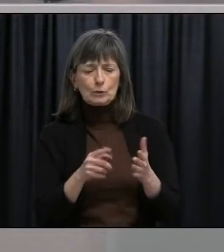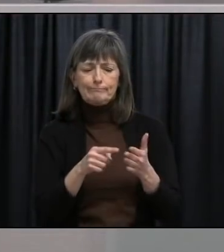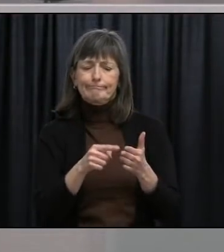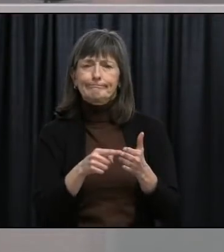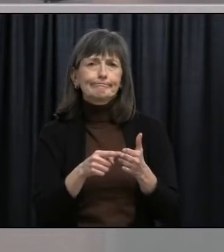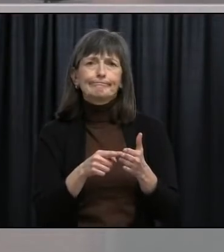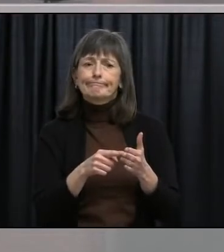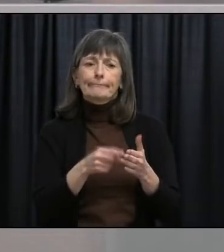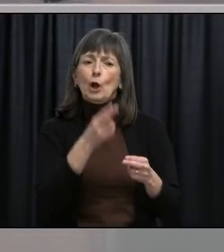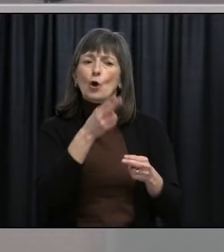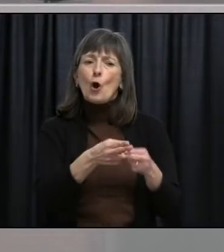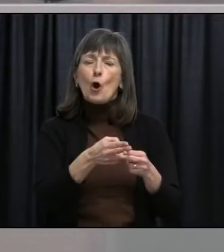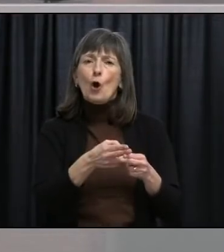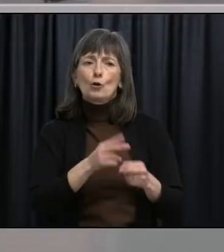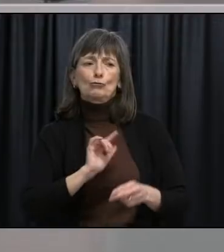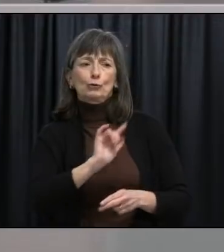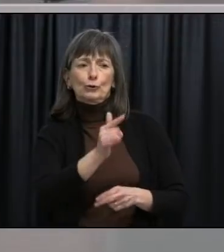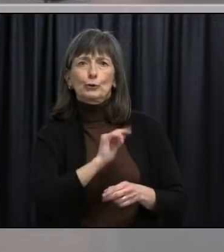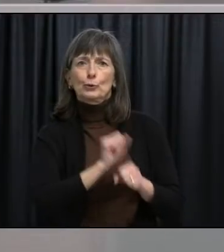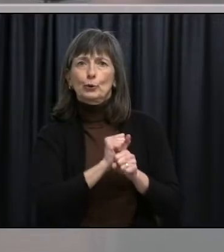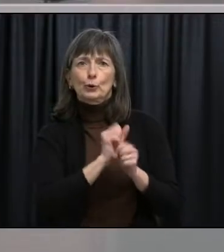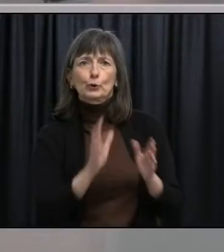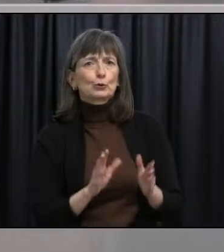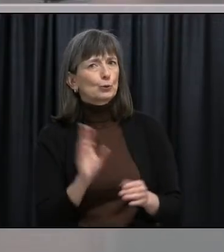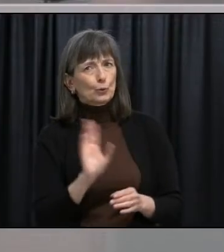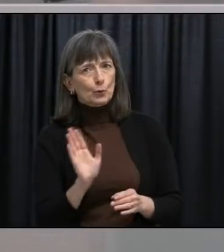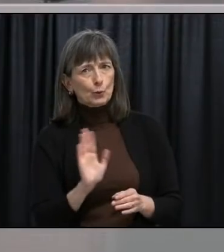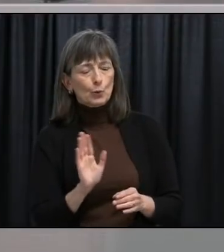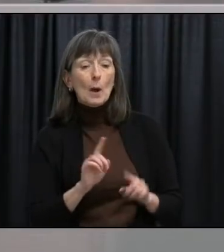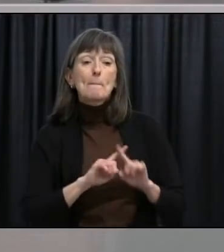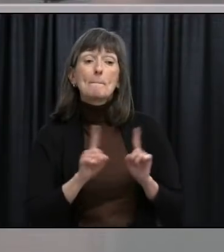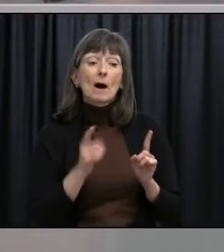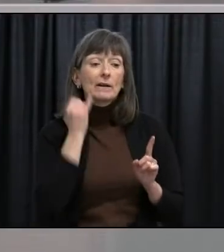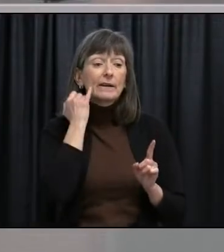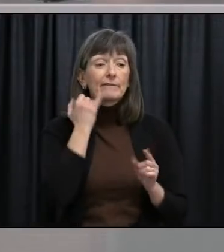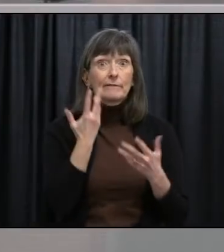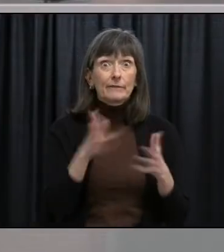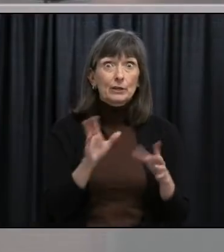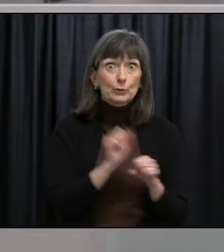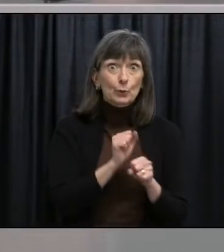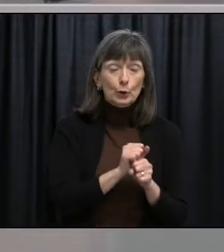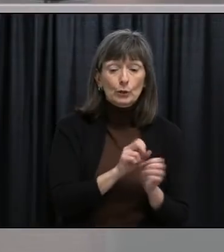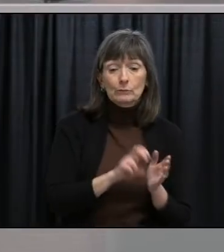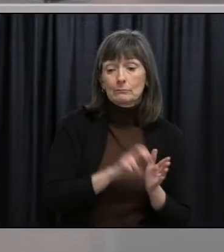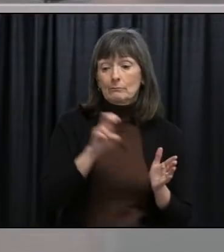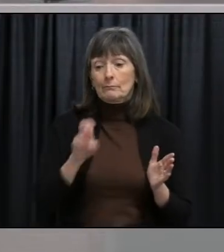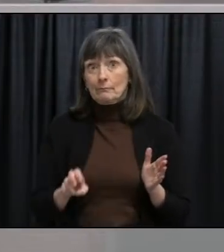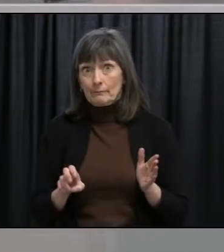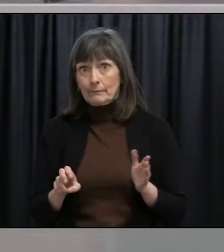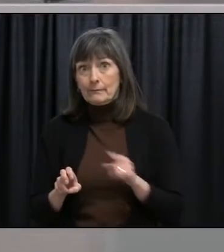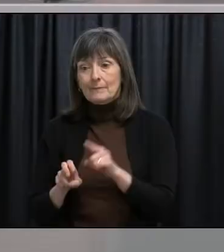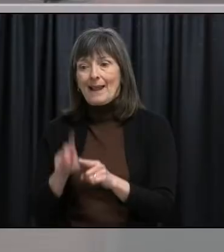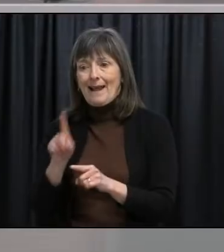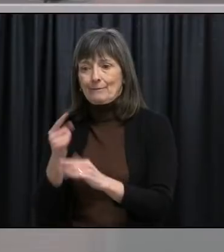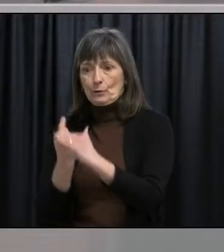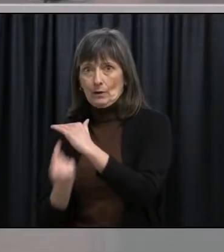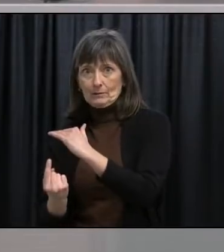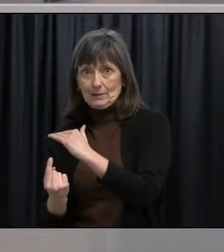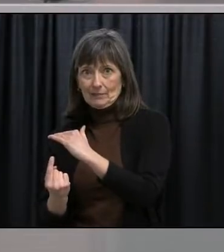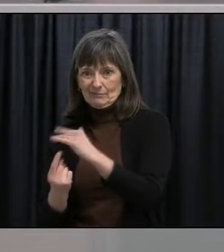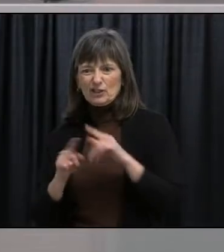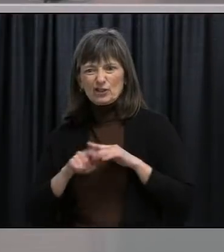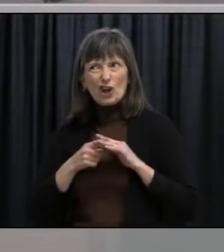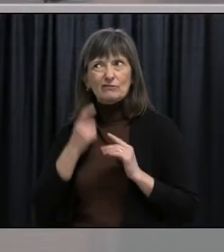workers, but will have to isolate once they get off the ferry come February 28th. They argue